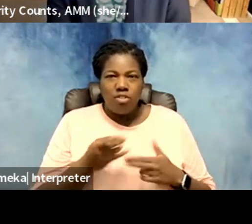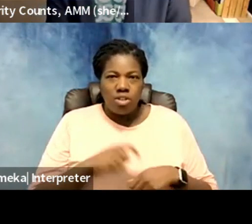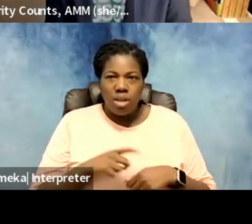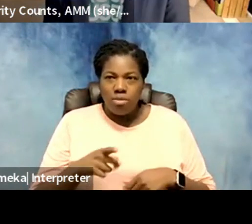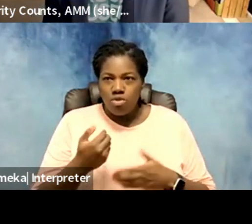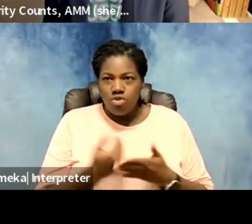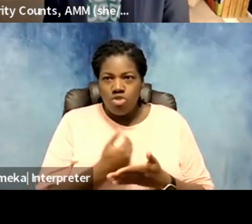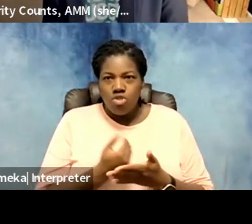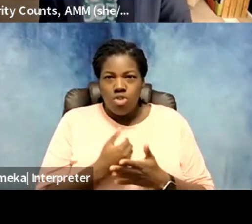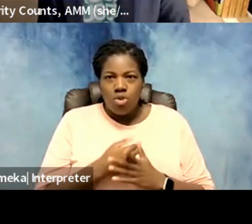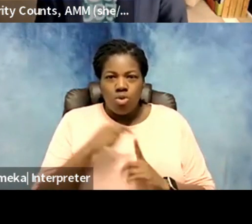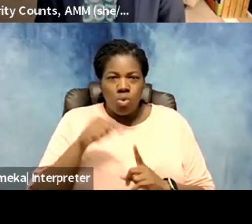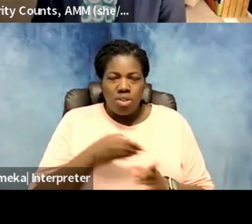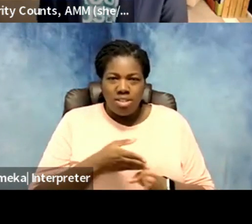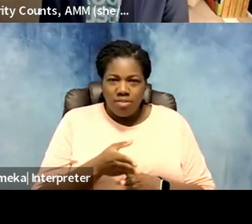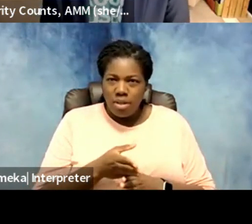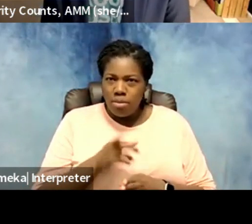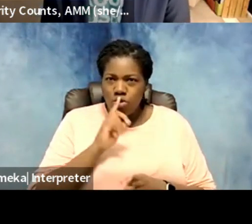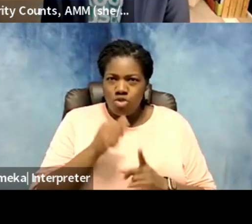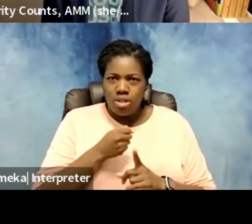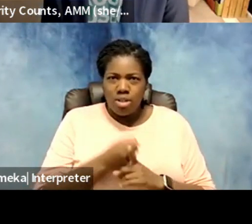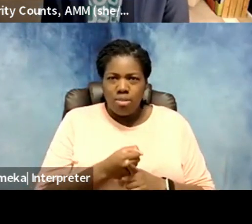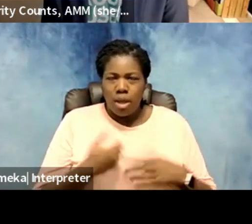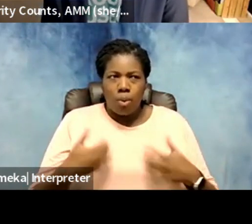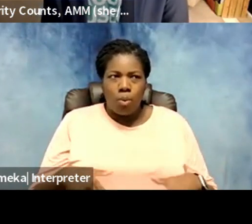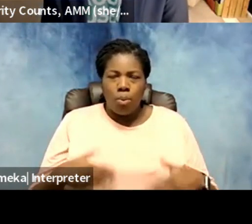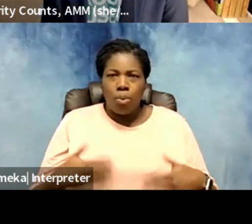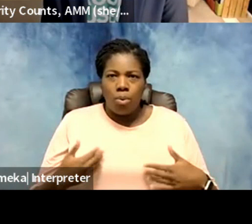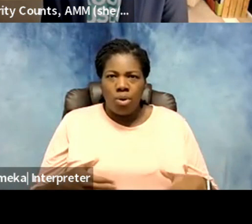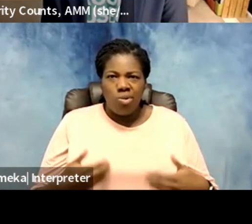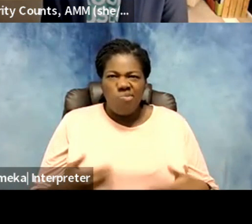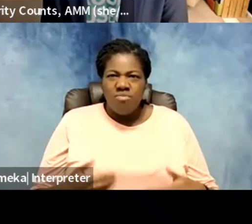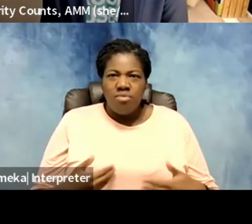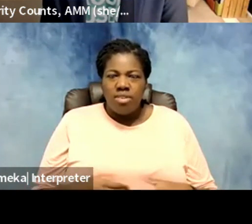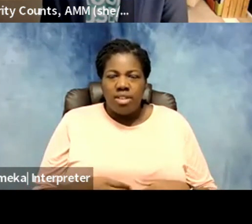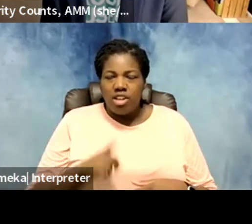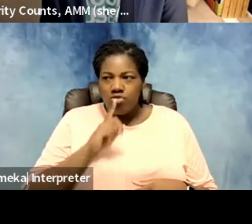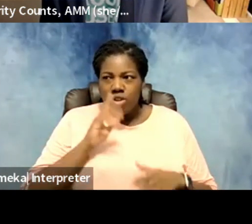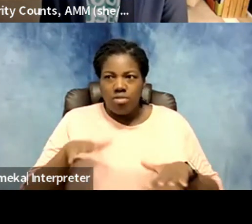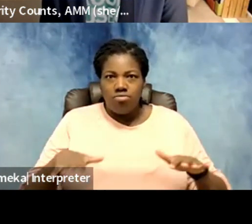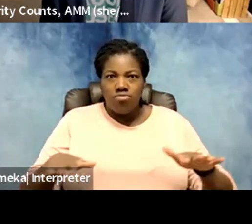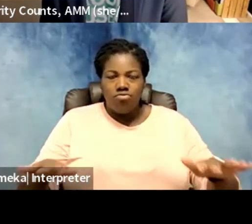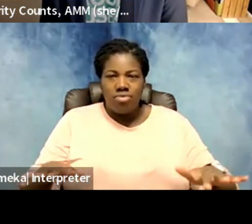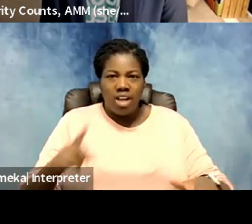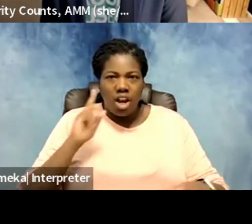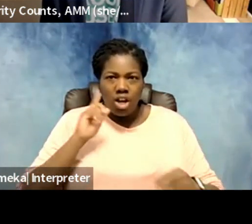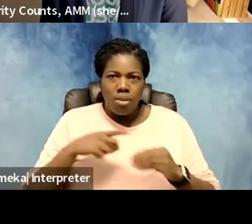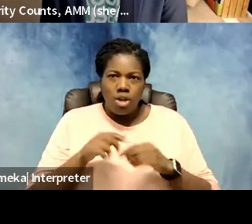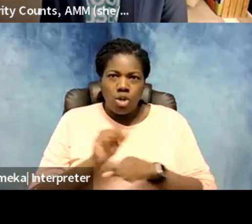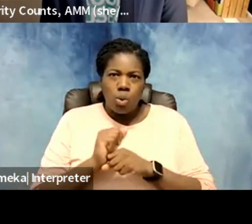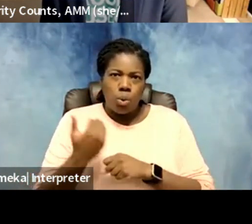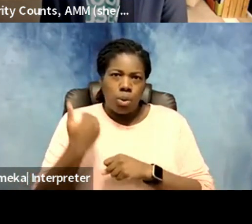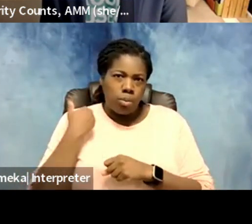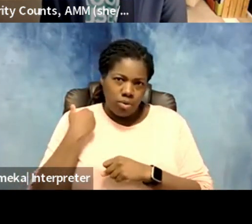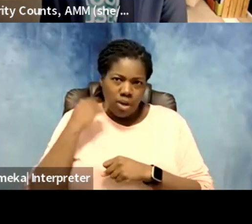new to the field, but your impact is just, I mean, just reverberating, right? I heard about your work before